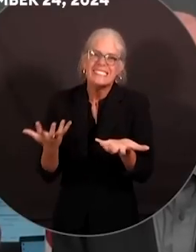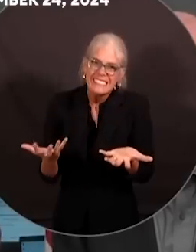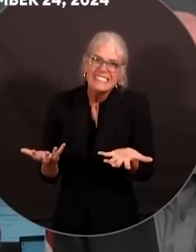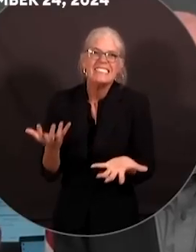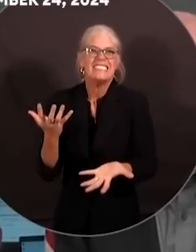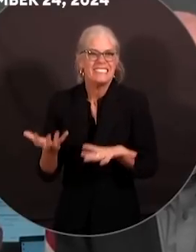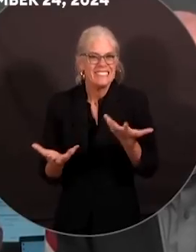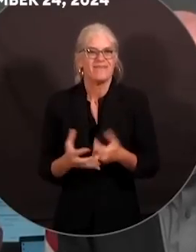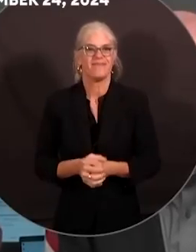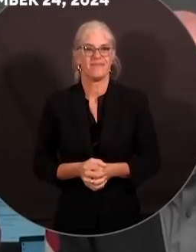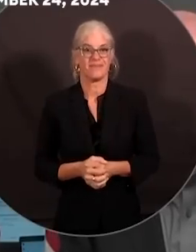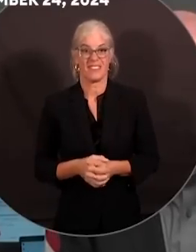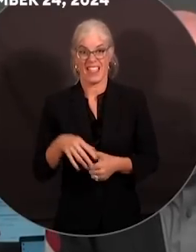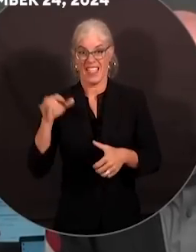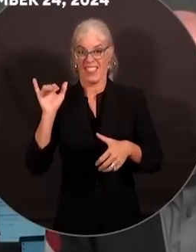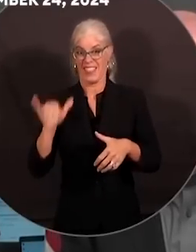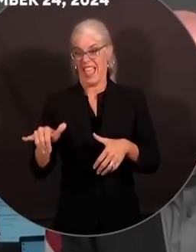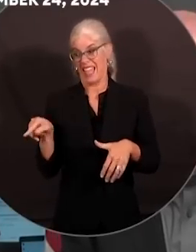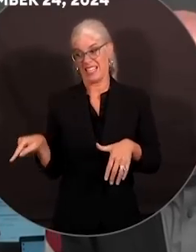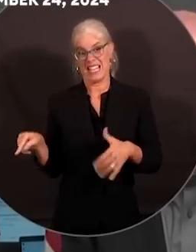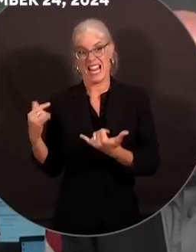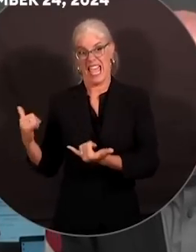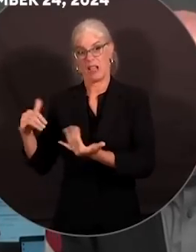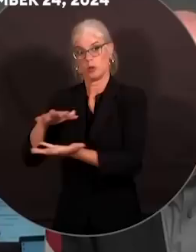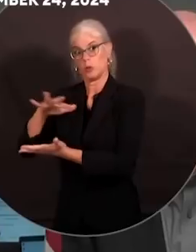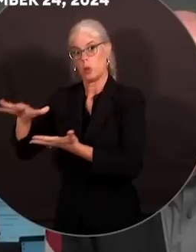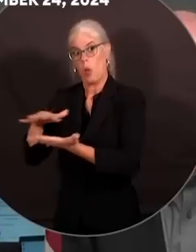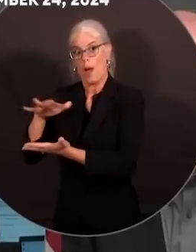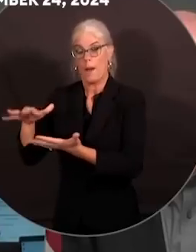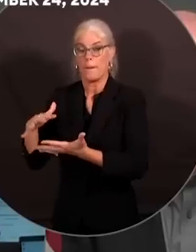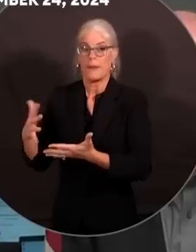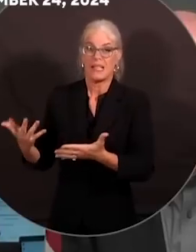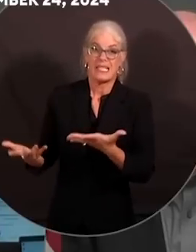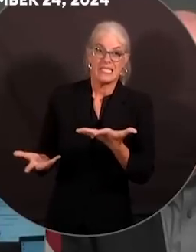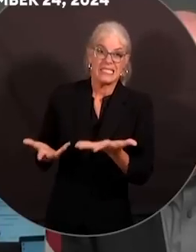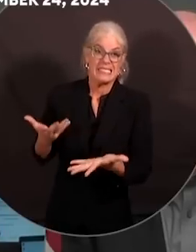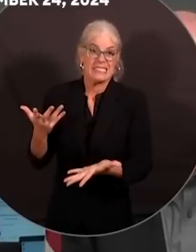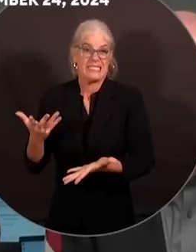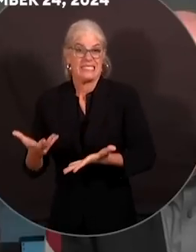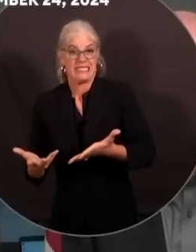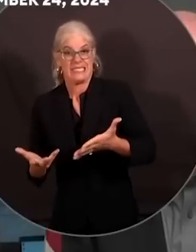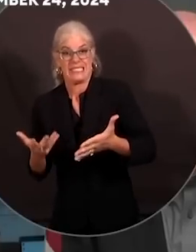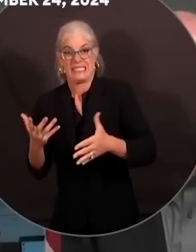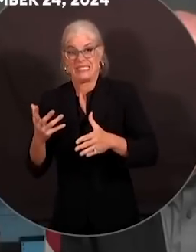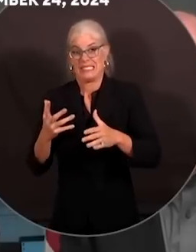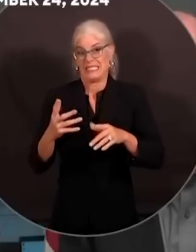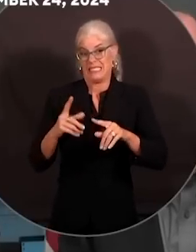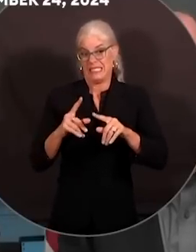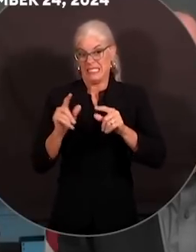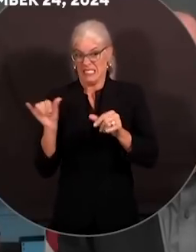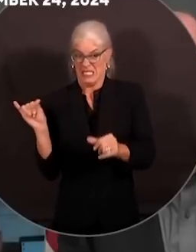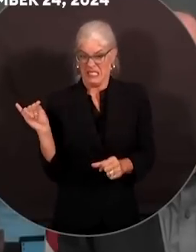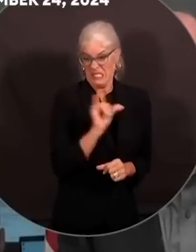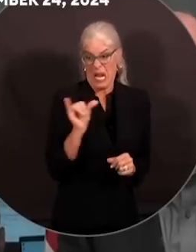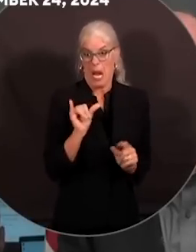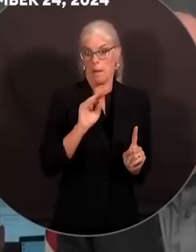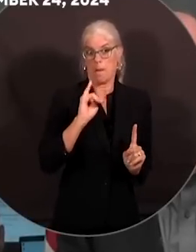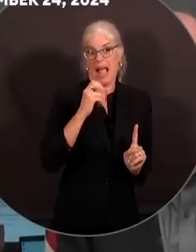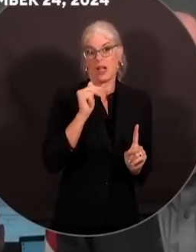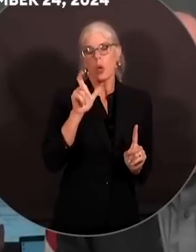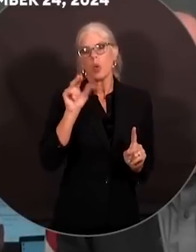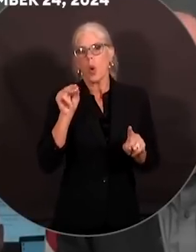This path is not necessarily wildly dissimilar. It's not exactly the same as Michael, but if you remember with